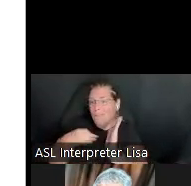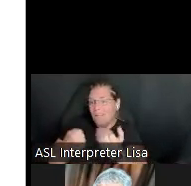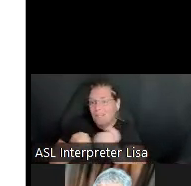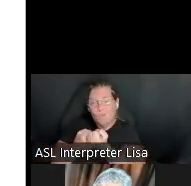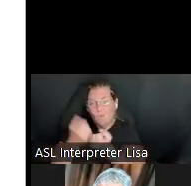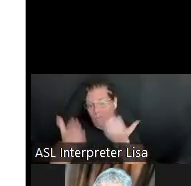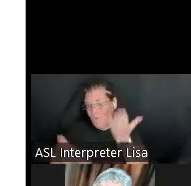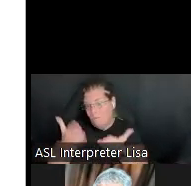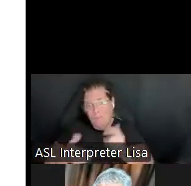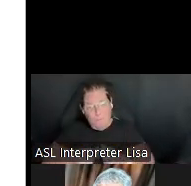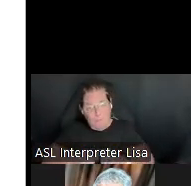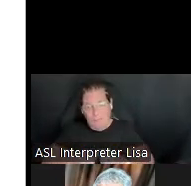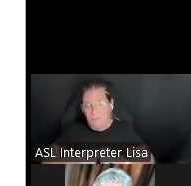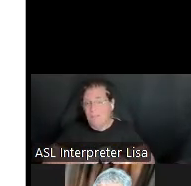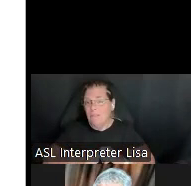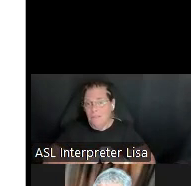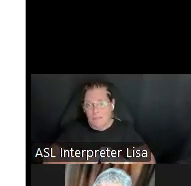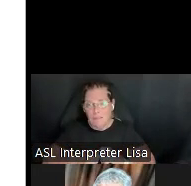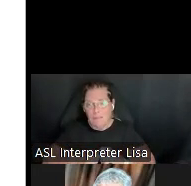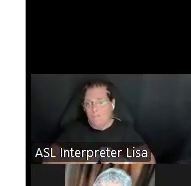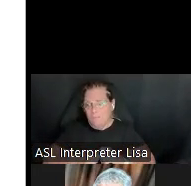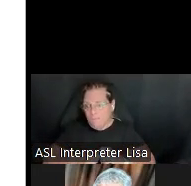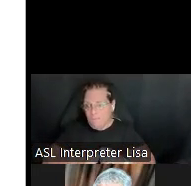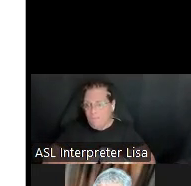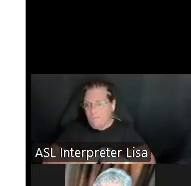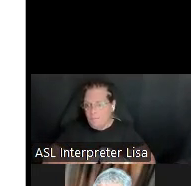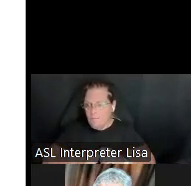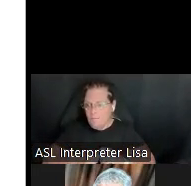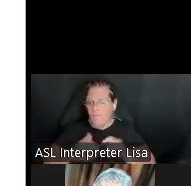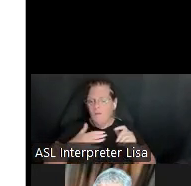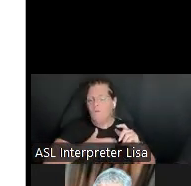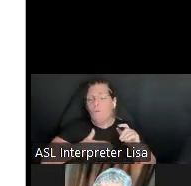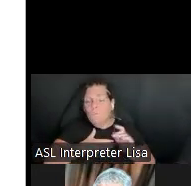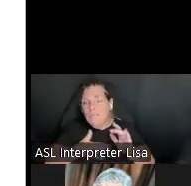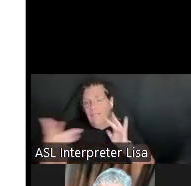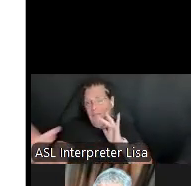with applying to DVR. So please feel free to reach out to us.